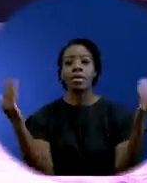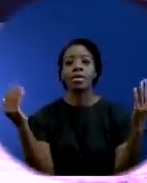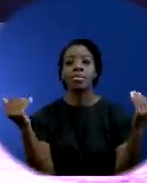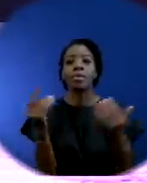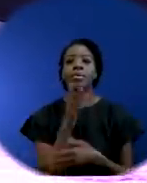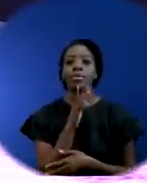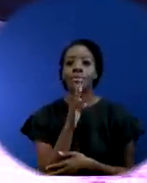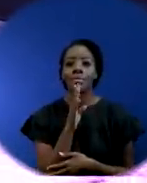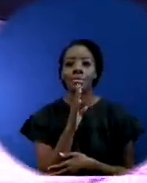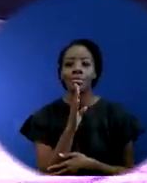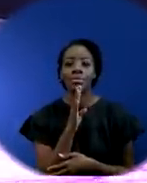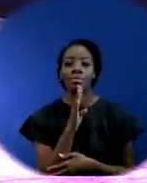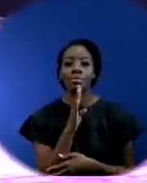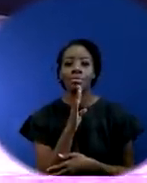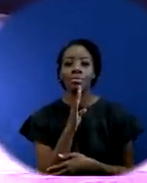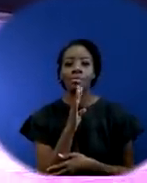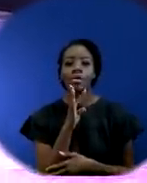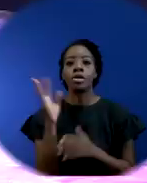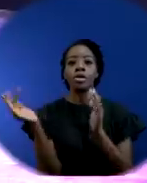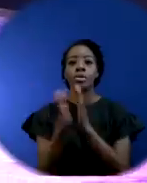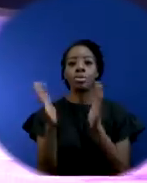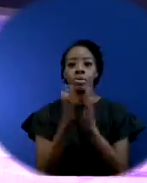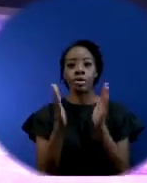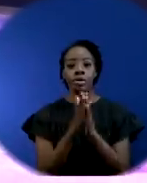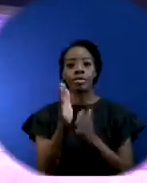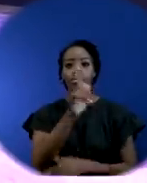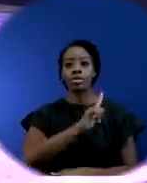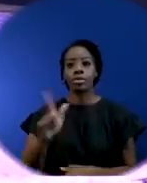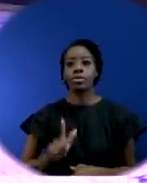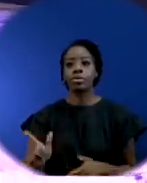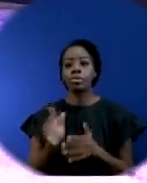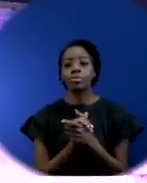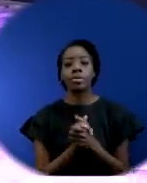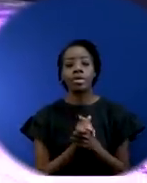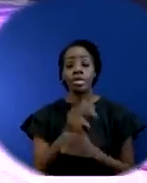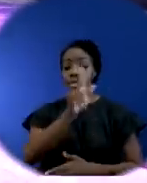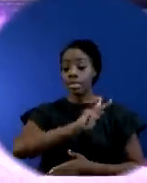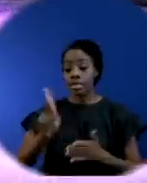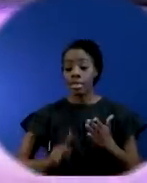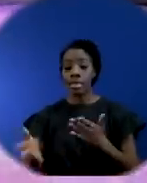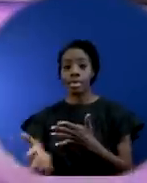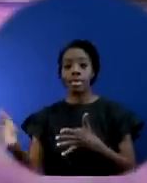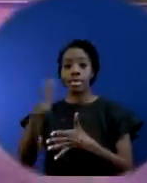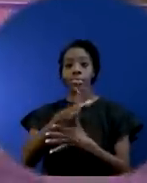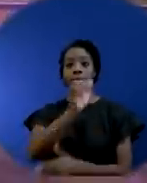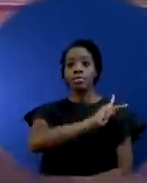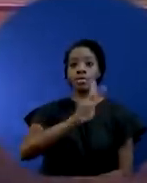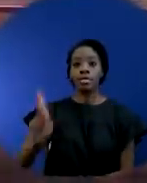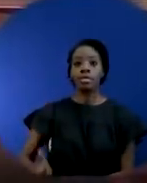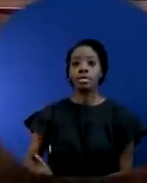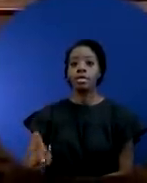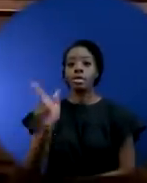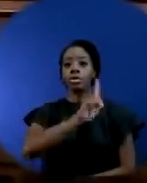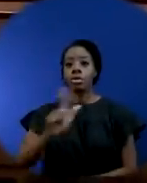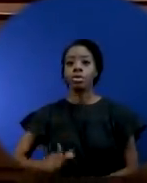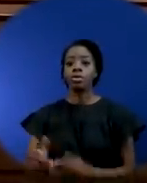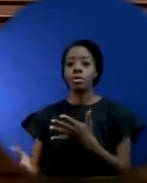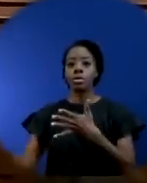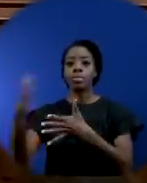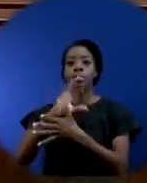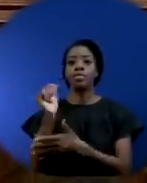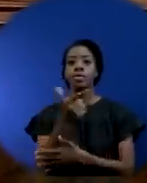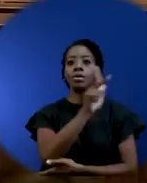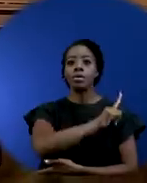your lips. Once you send a praise unto the Lord, to the King of Kings, the Lord of